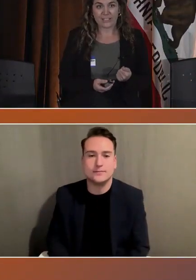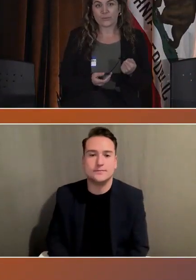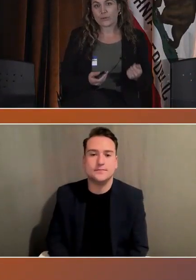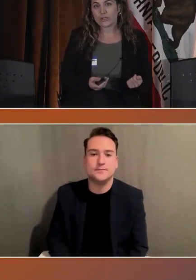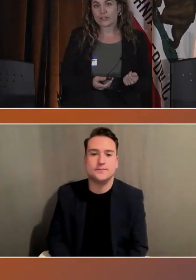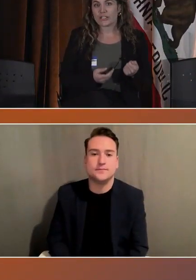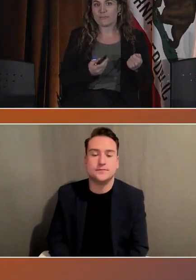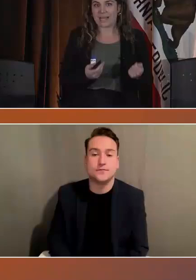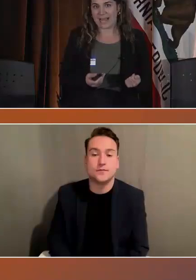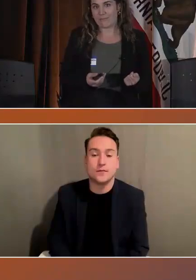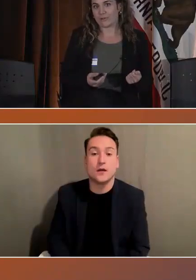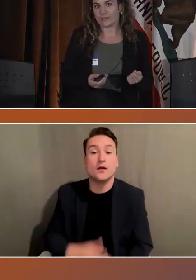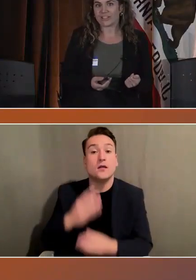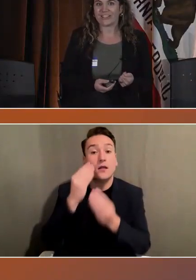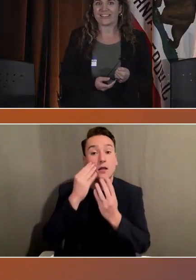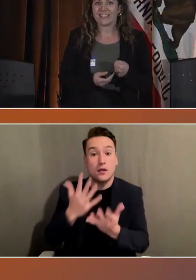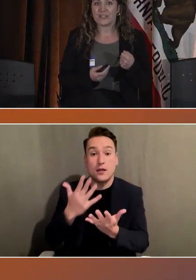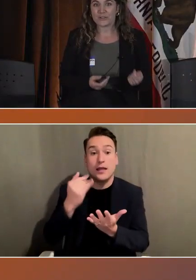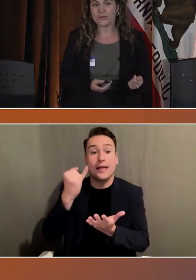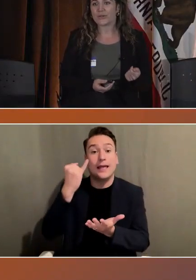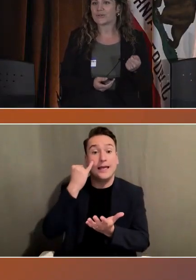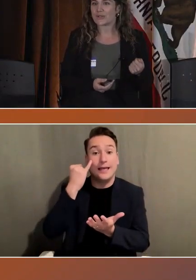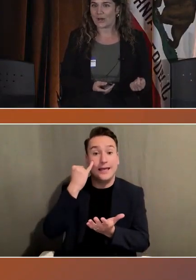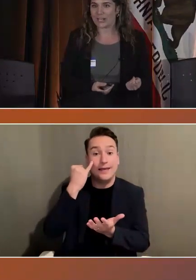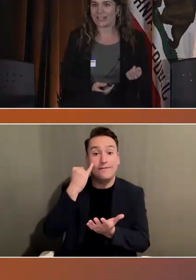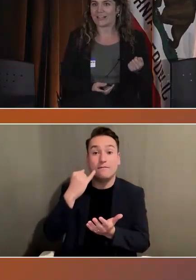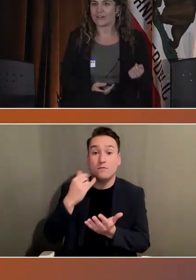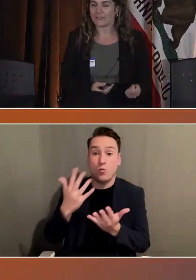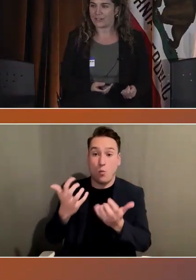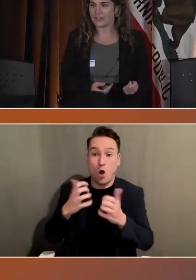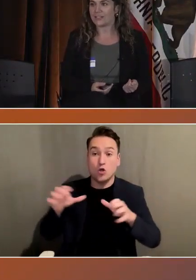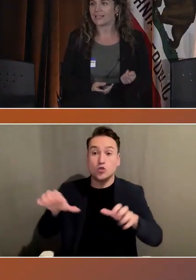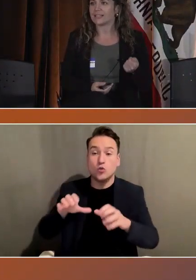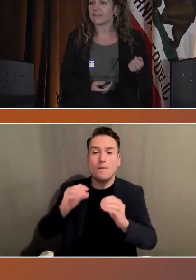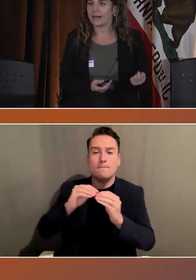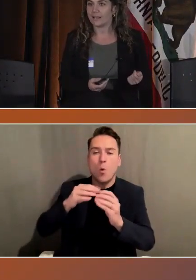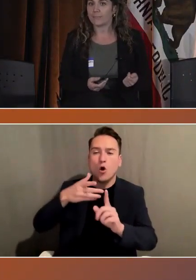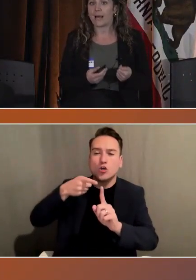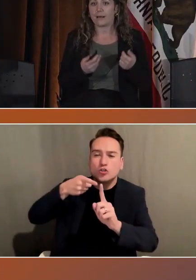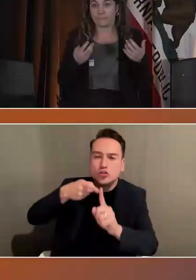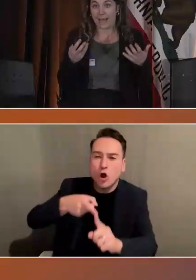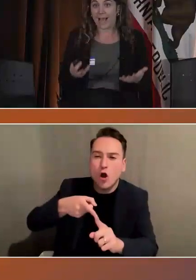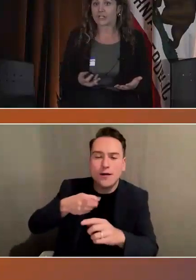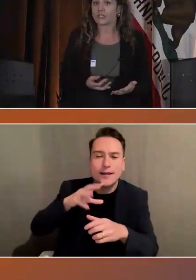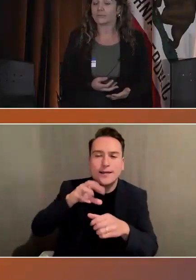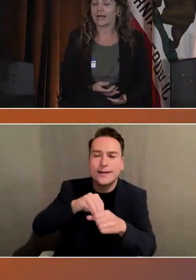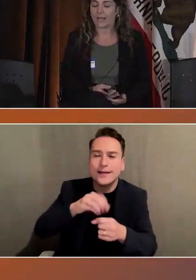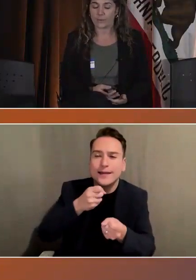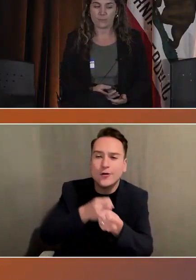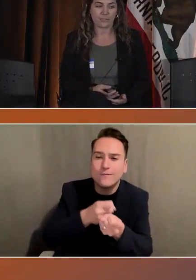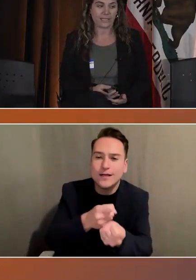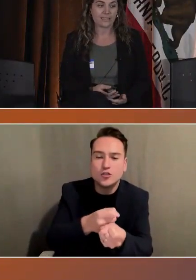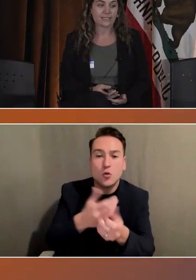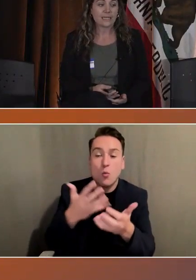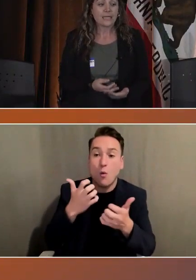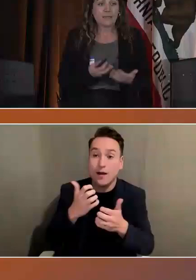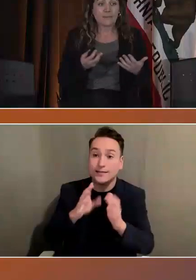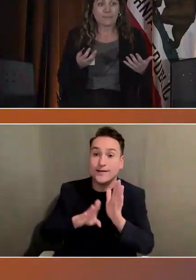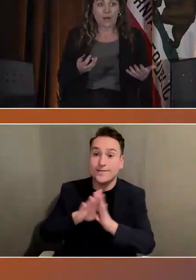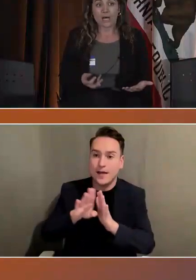However, in order to be able to do those targeted interventions and develop actionable equity